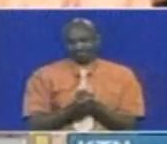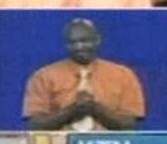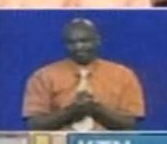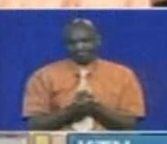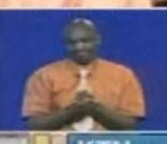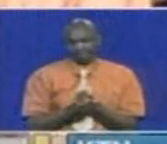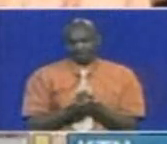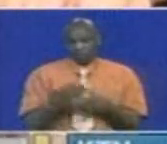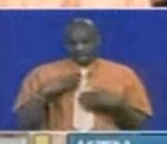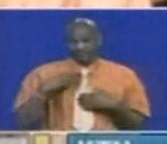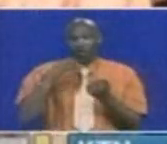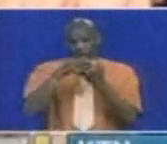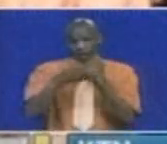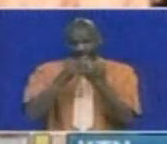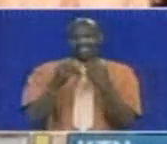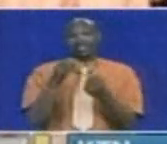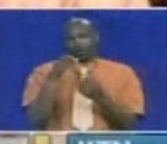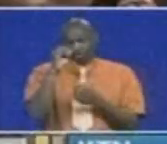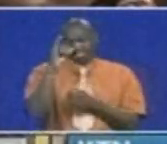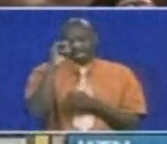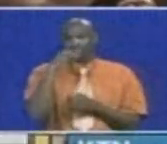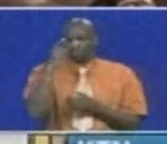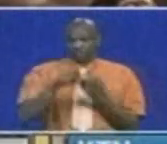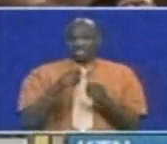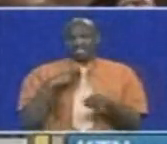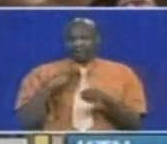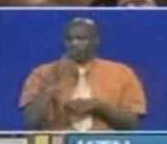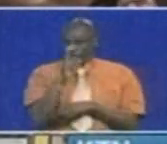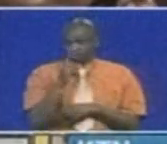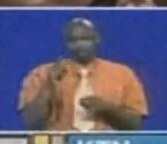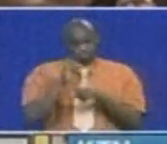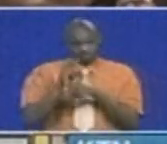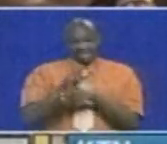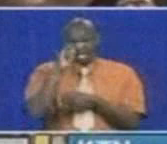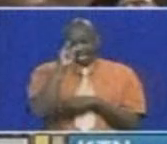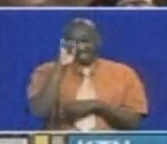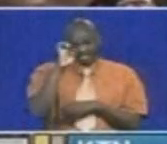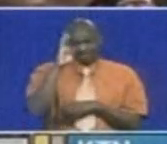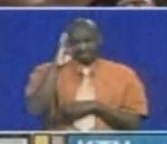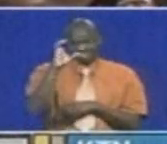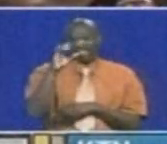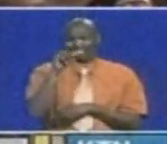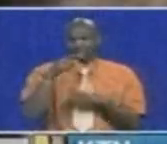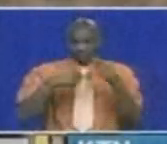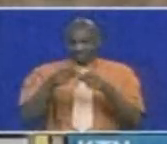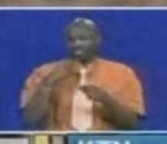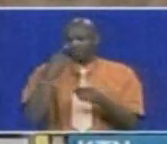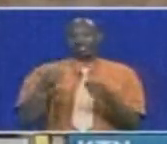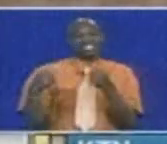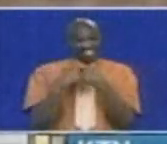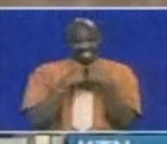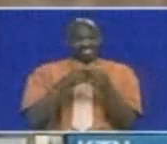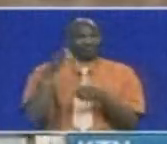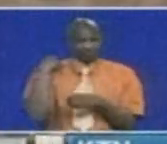The Orange Democratic Movement has already warned against using the IEBC process as the litmus test, pointing to the challenges the electoral